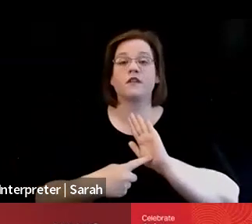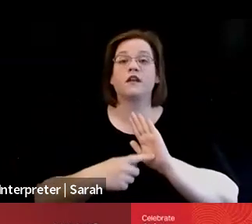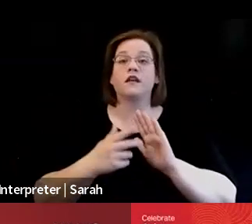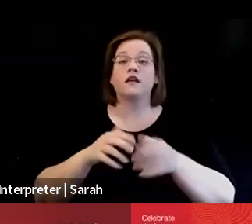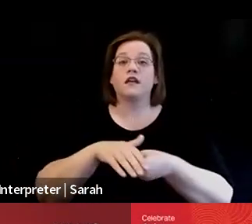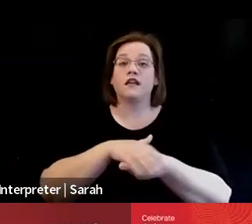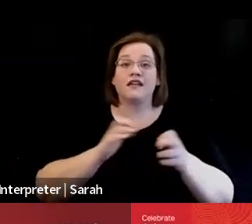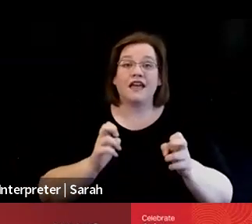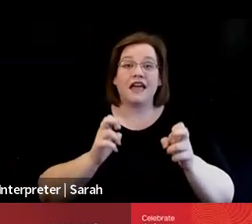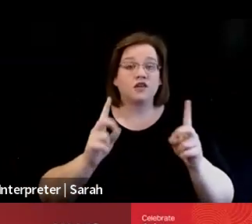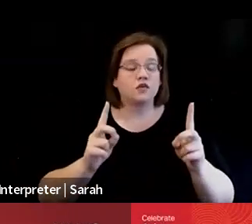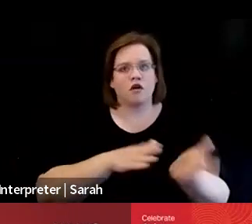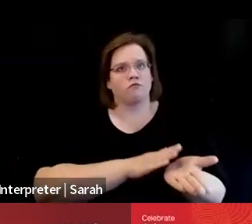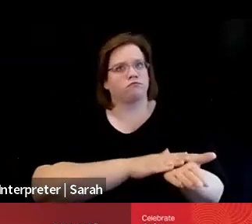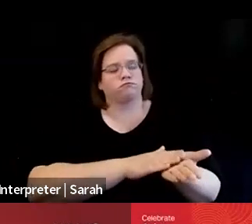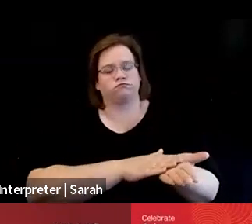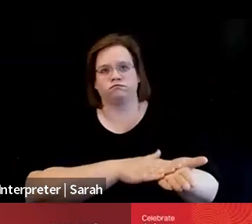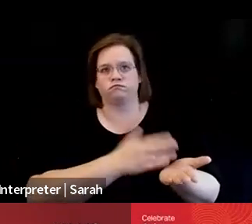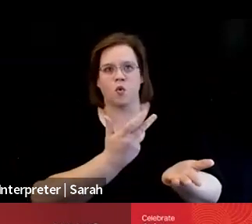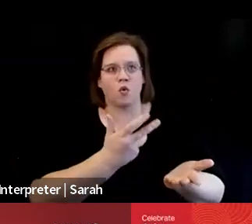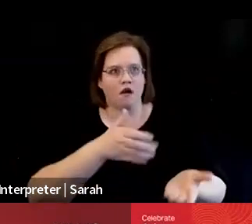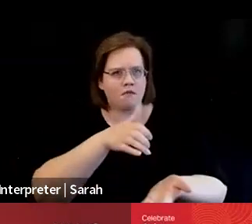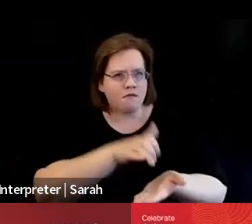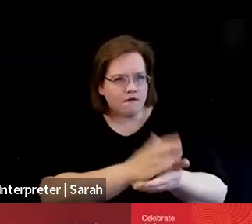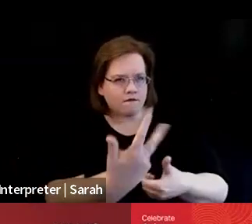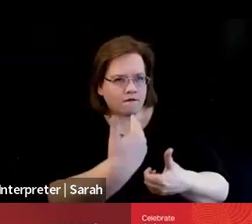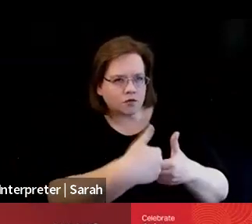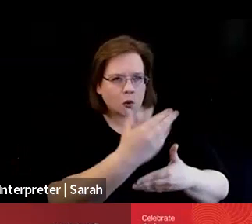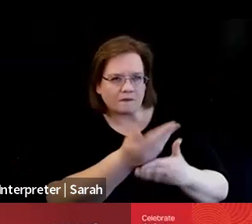does incredible work, and I believe my colleagues might be on the call as well.